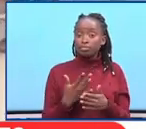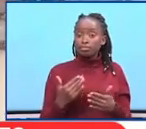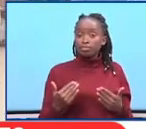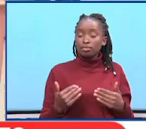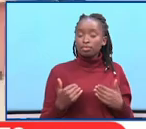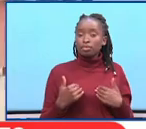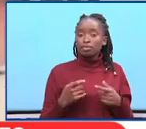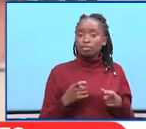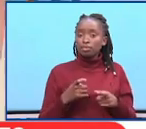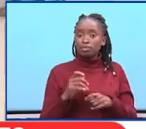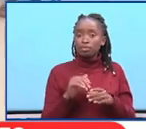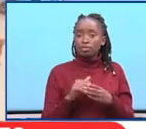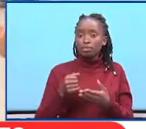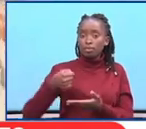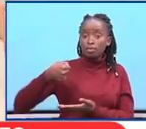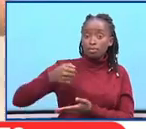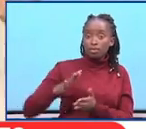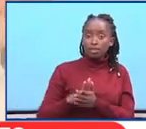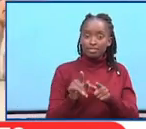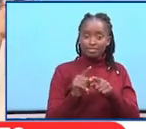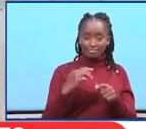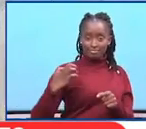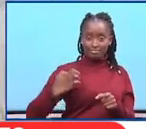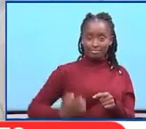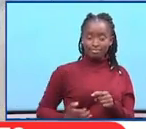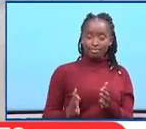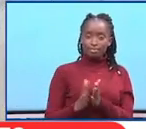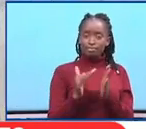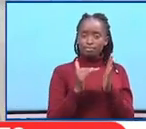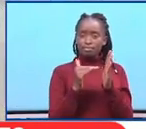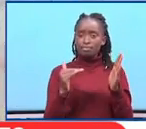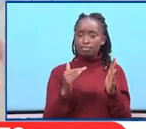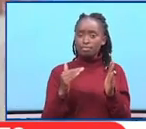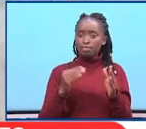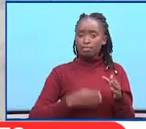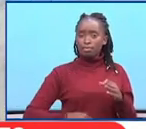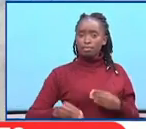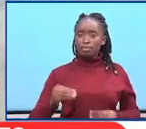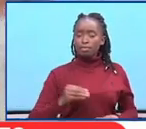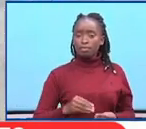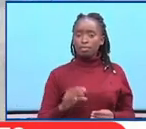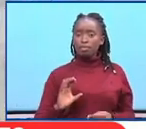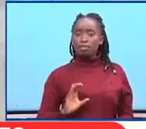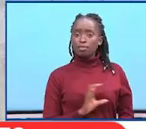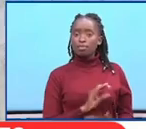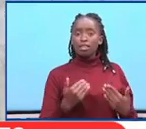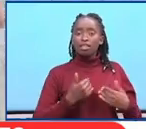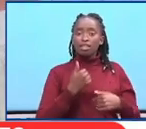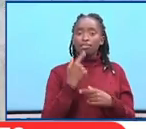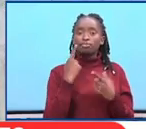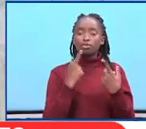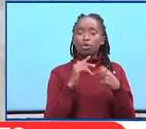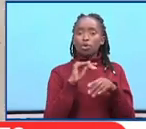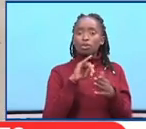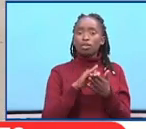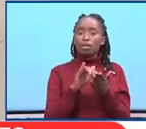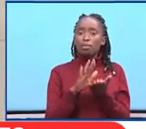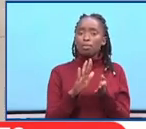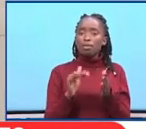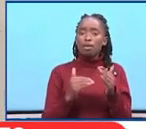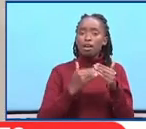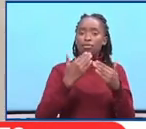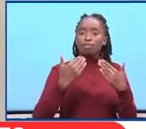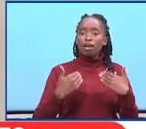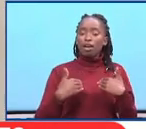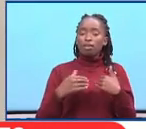the Budget and Ethics and Anti-Corruption Commission have lamented the wastage of public funds and the embezzlement of